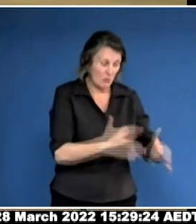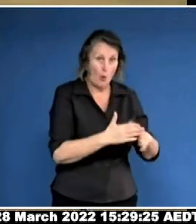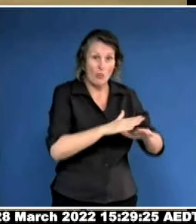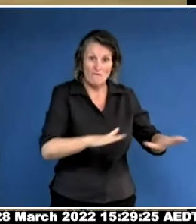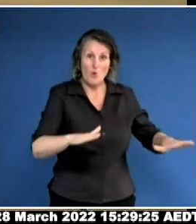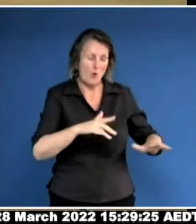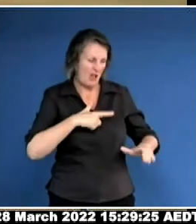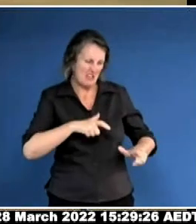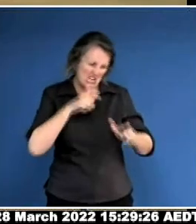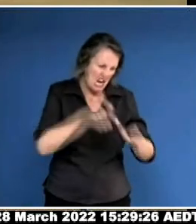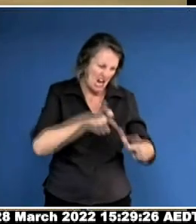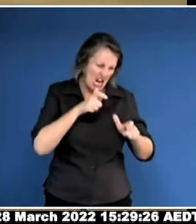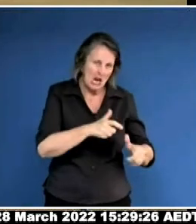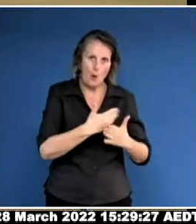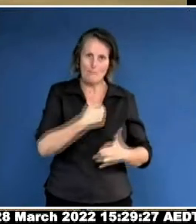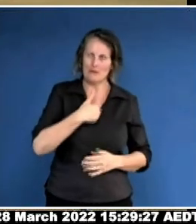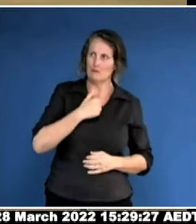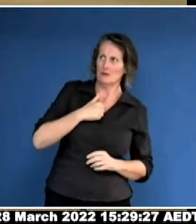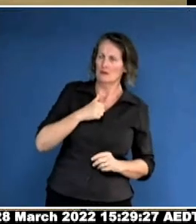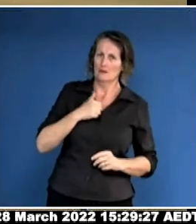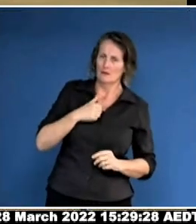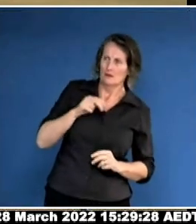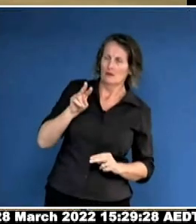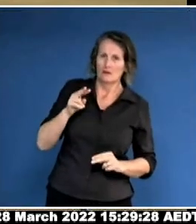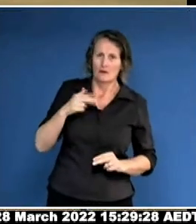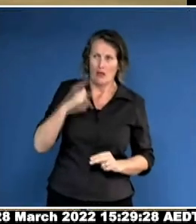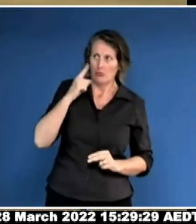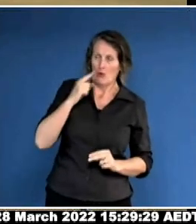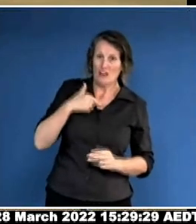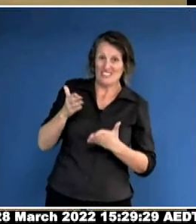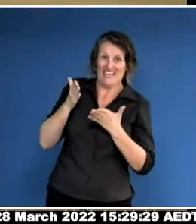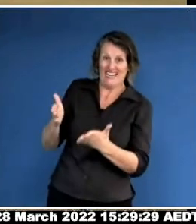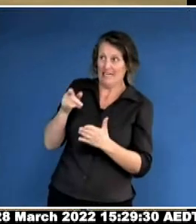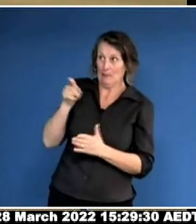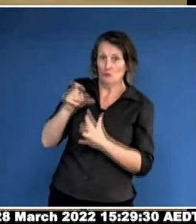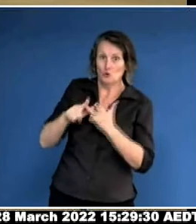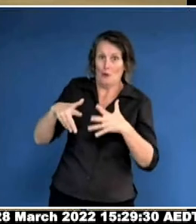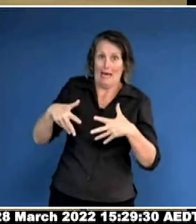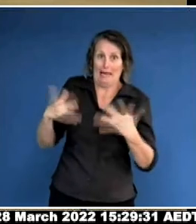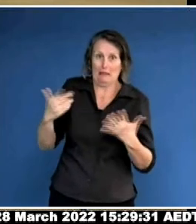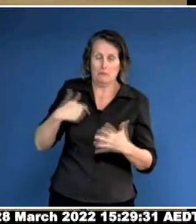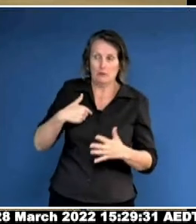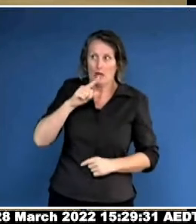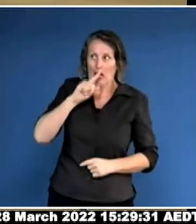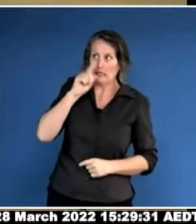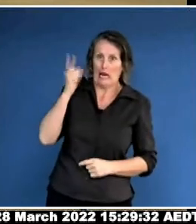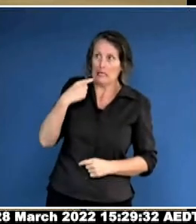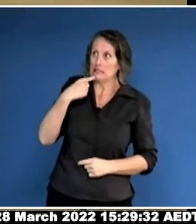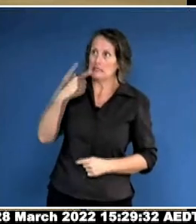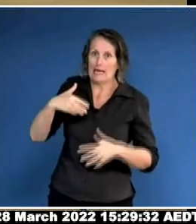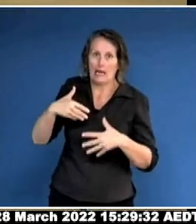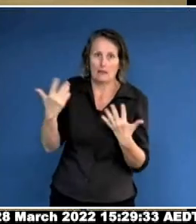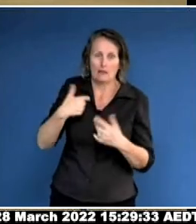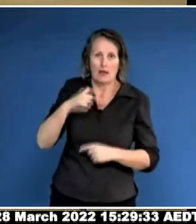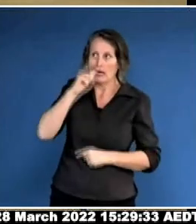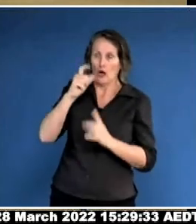yelling. I remember looking over to him and thinking, I just have to let him do whatever he wants to do, because I couldn't do or say